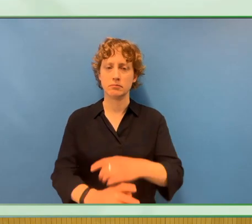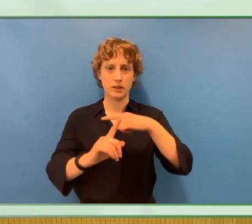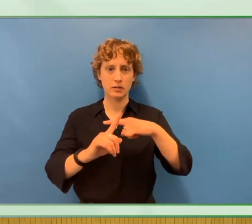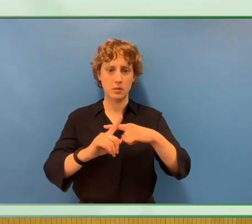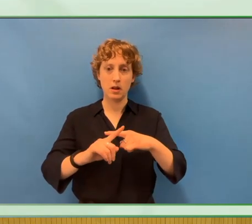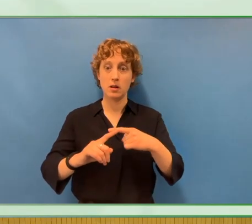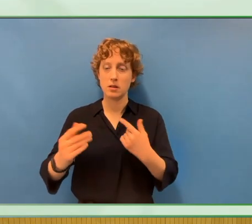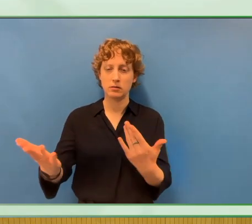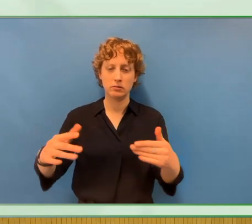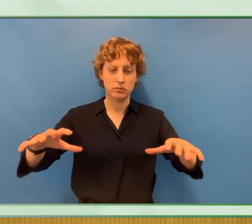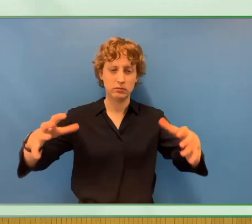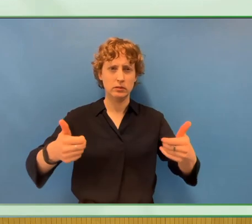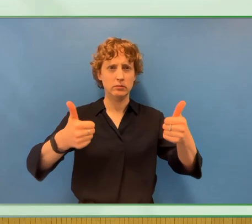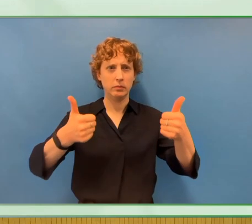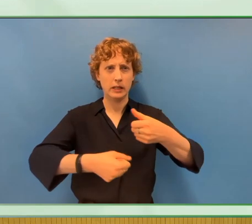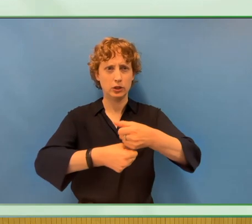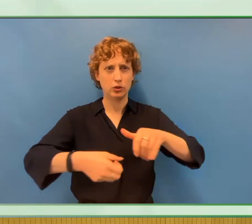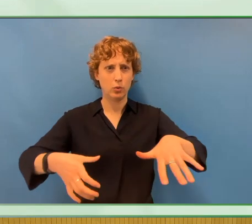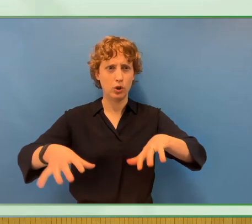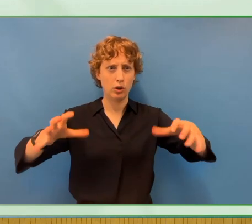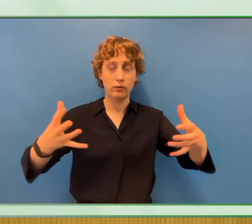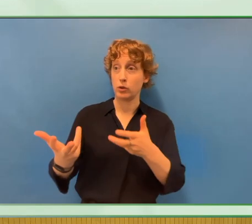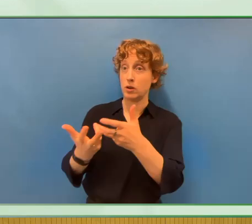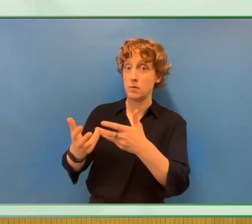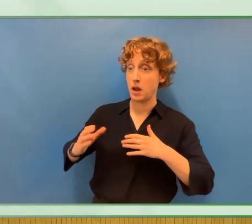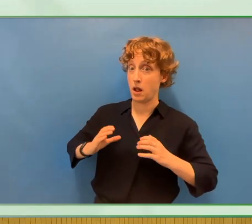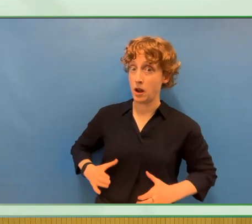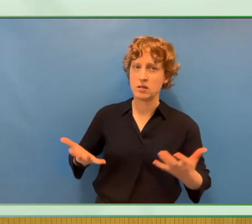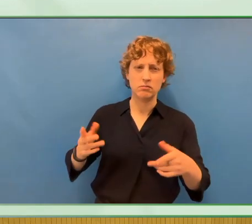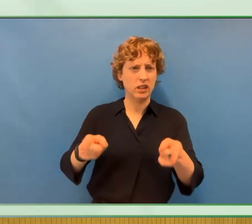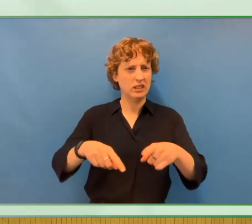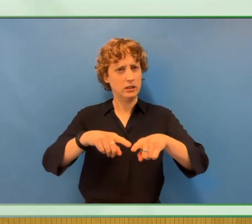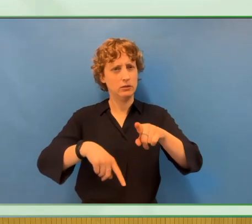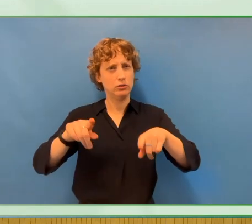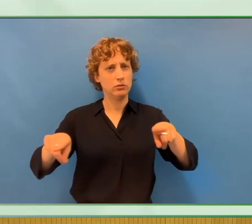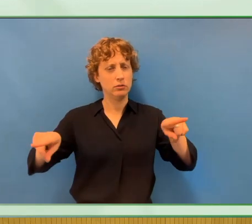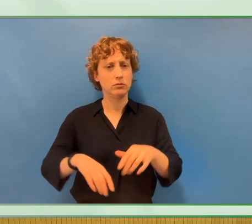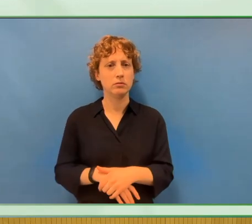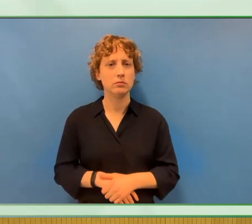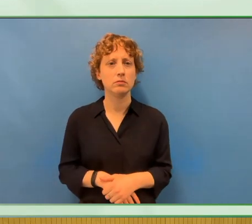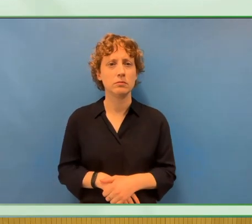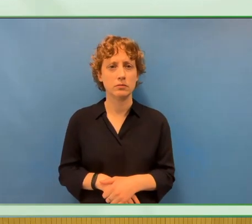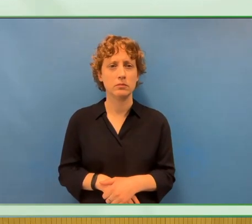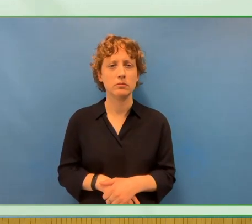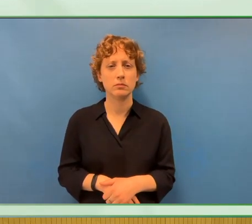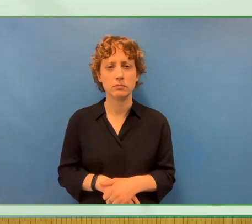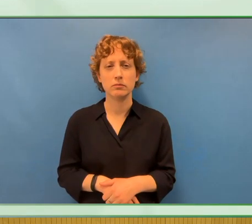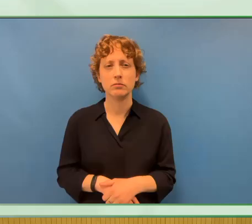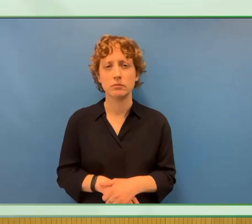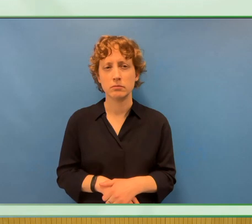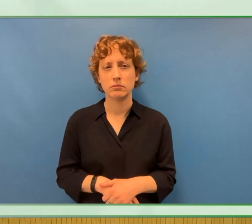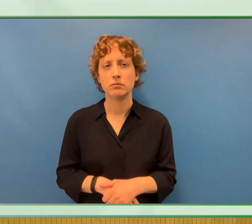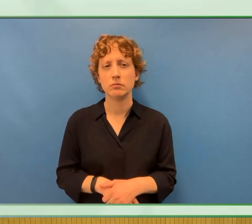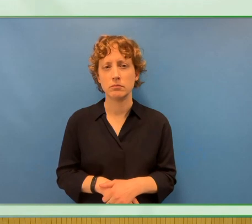way. So there is a difference, I think, between not having an immediate legal recourse if you